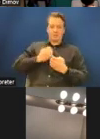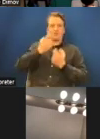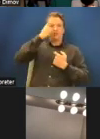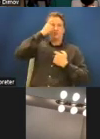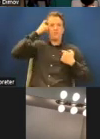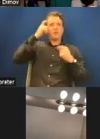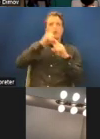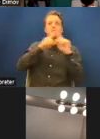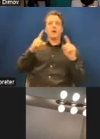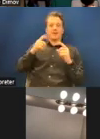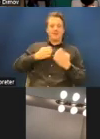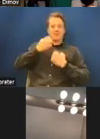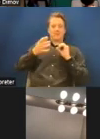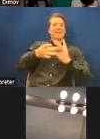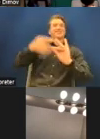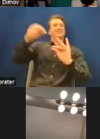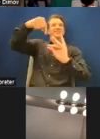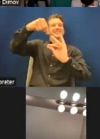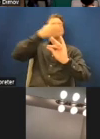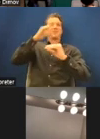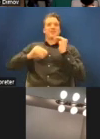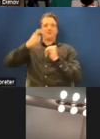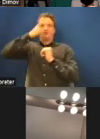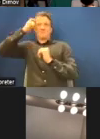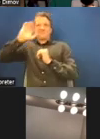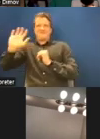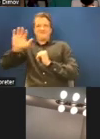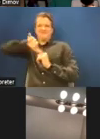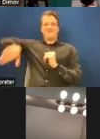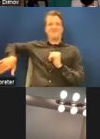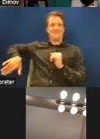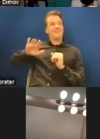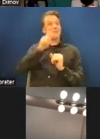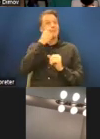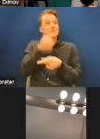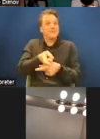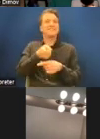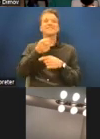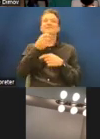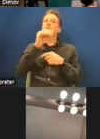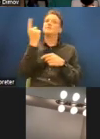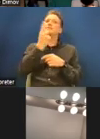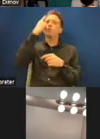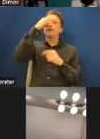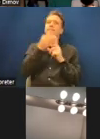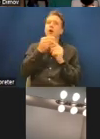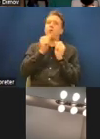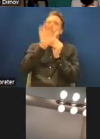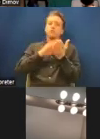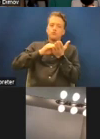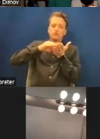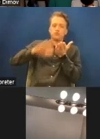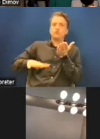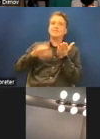connection by doing this. Something cool, huh? So something to think about with your students if you want to try